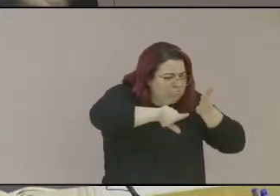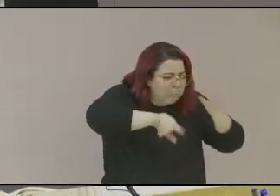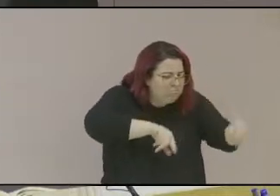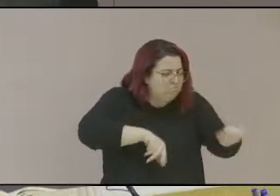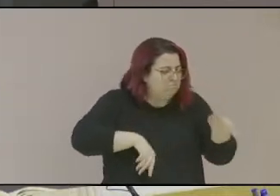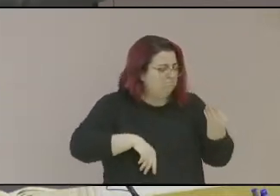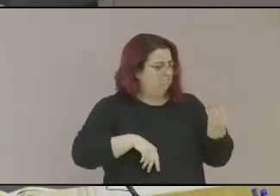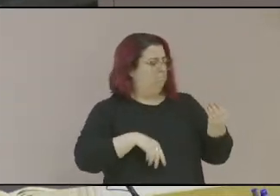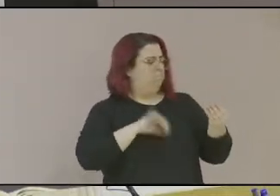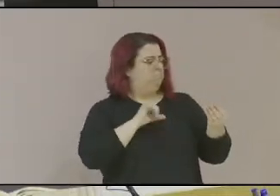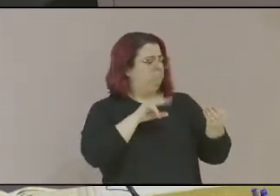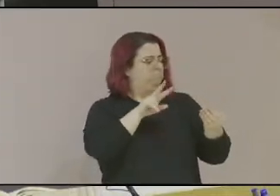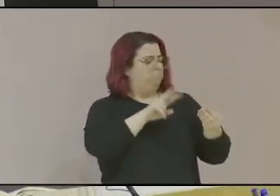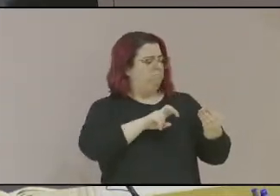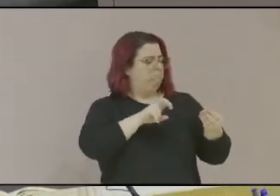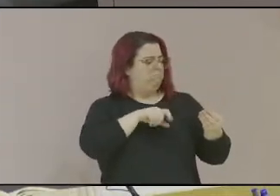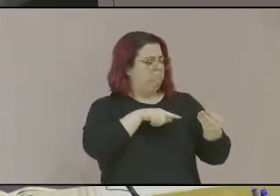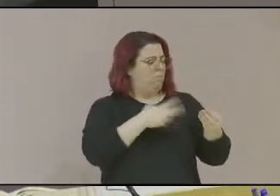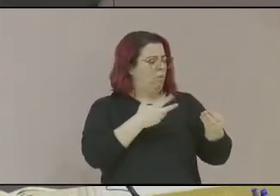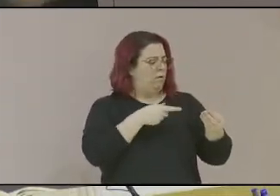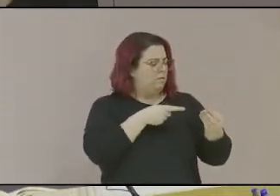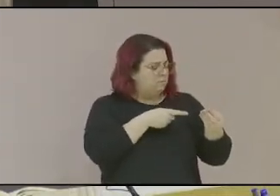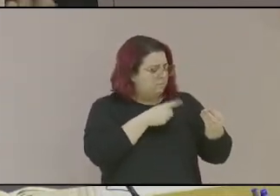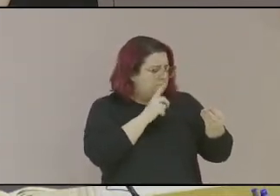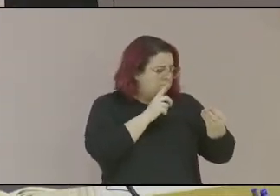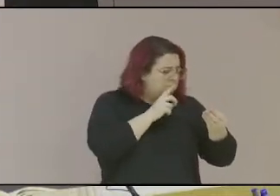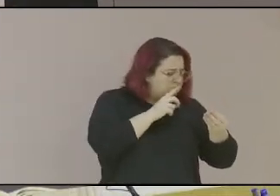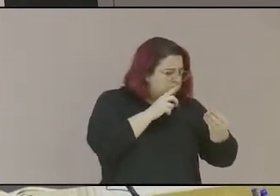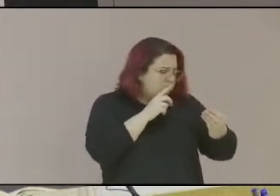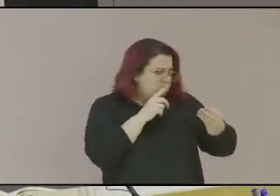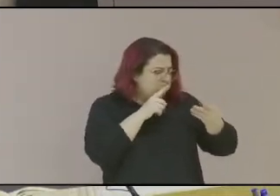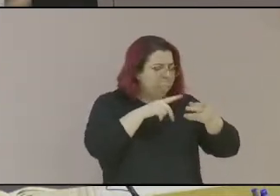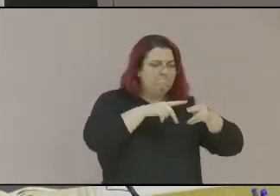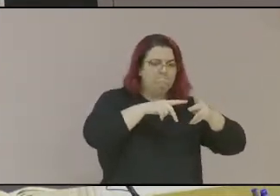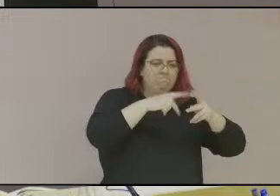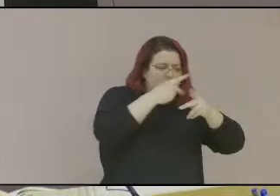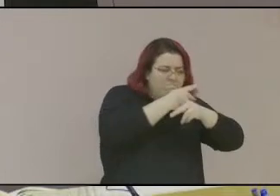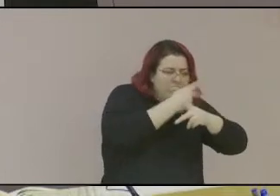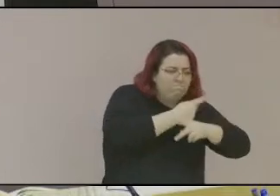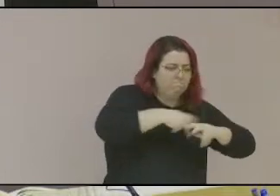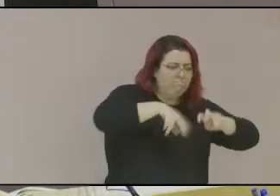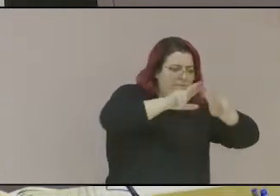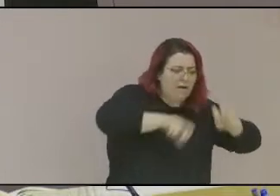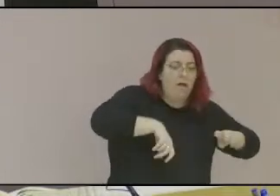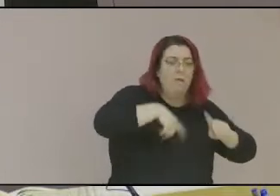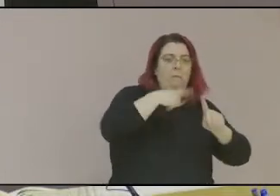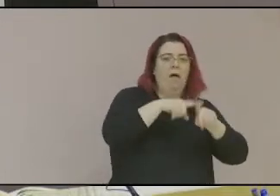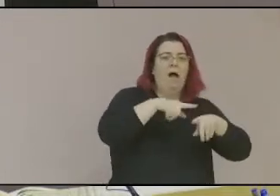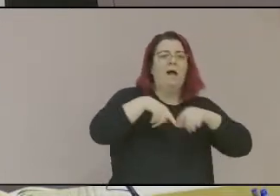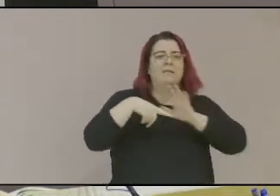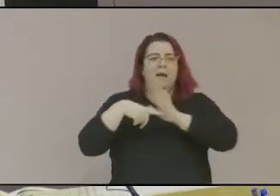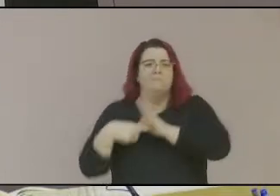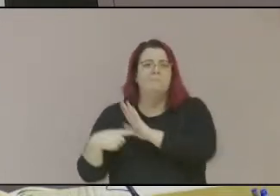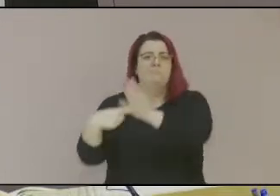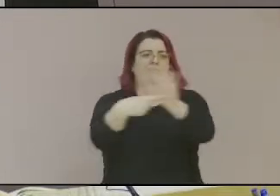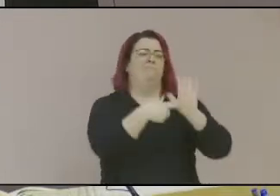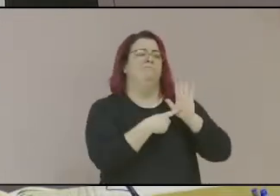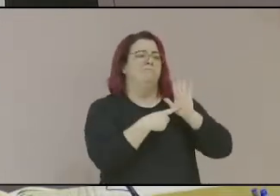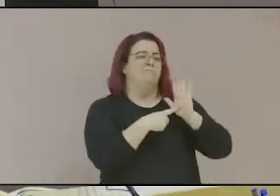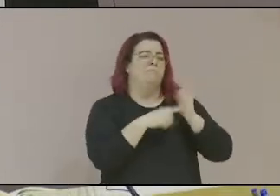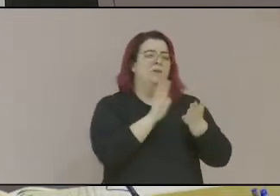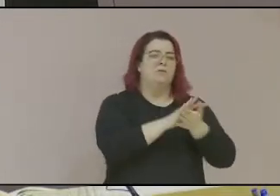and to put them out there in the world for scholars and students to learn from. This essay and many